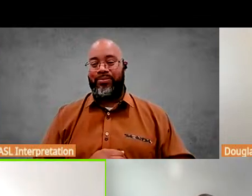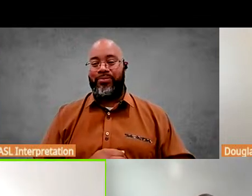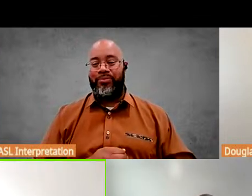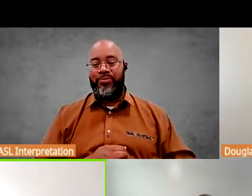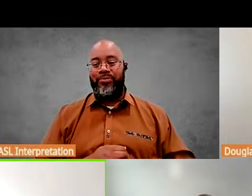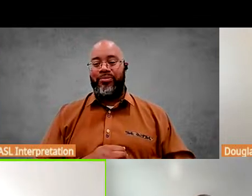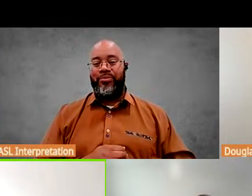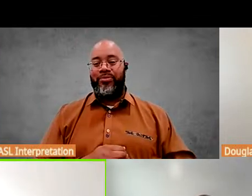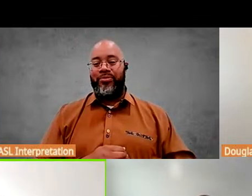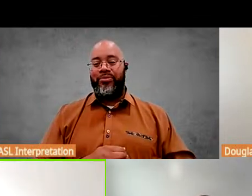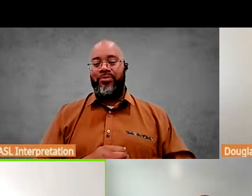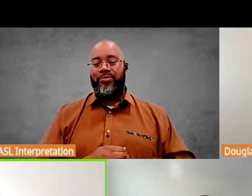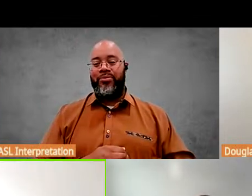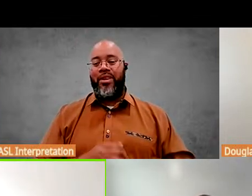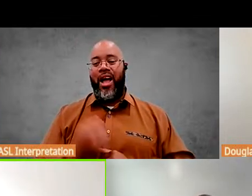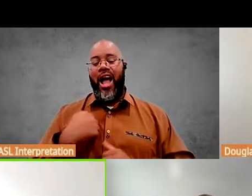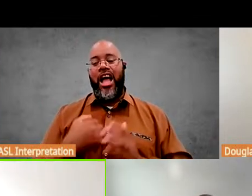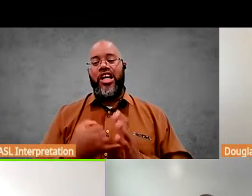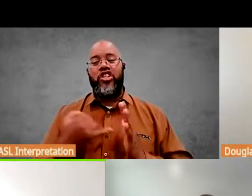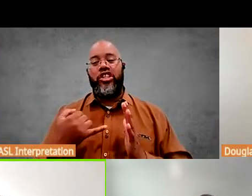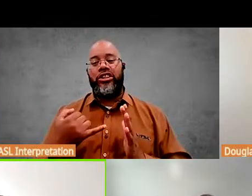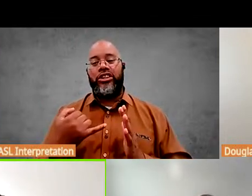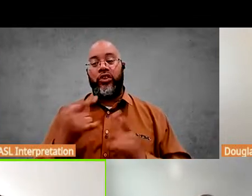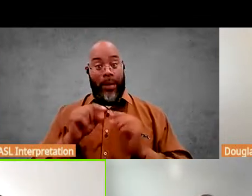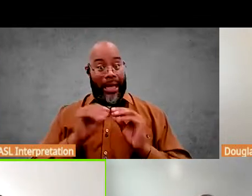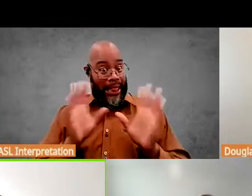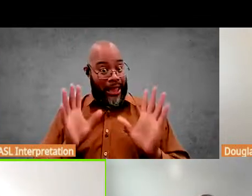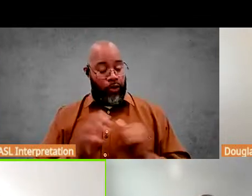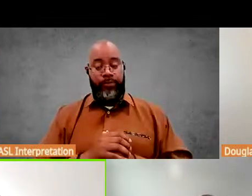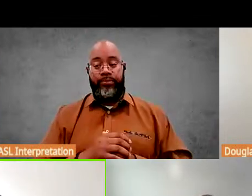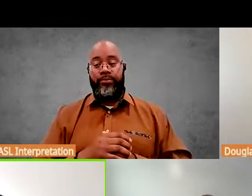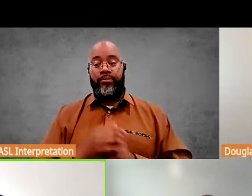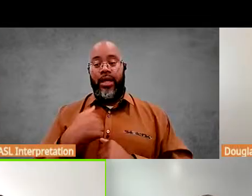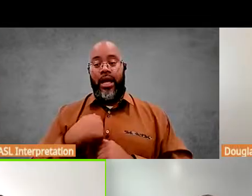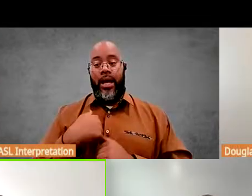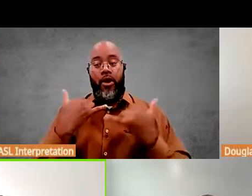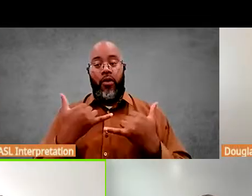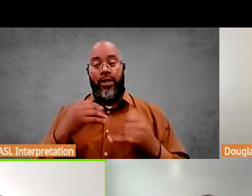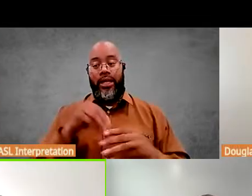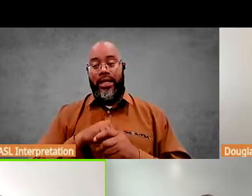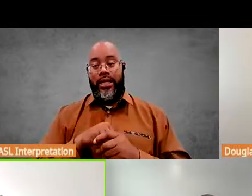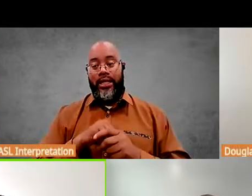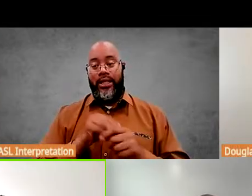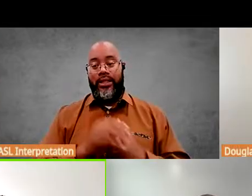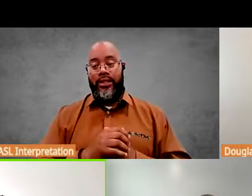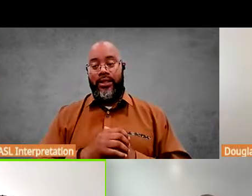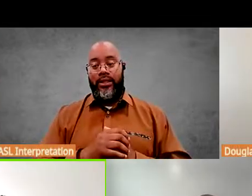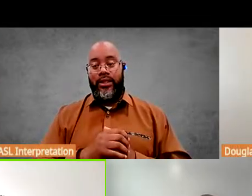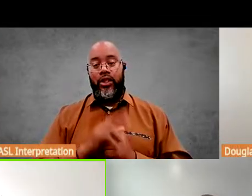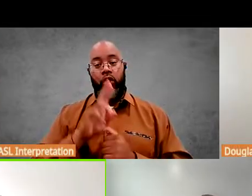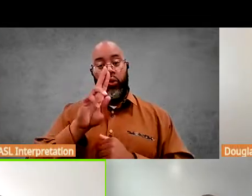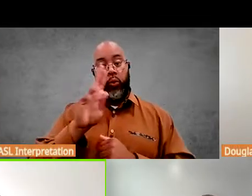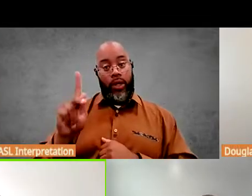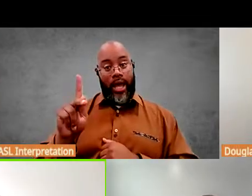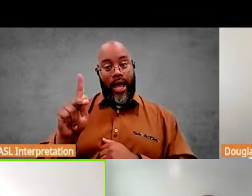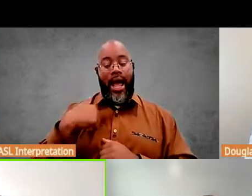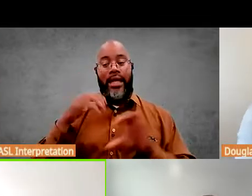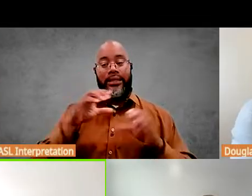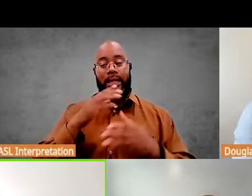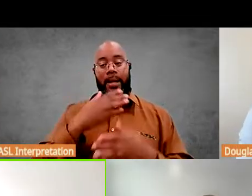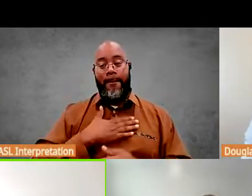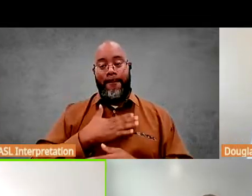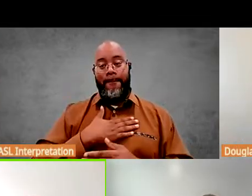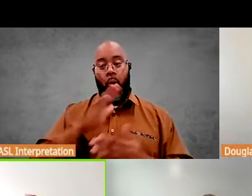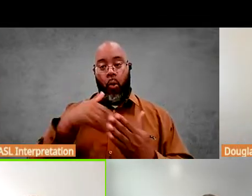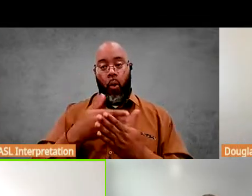I just to be clear, so I'm currently in the UK. I did all